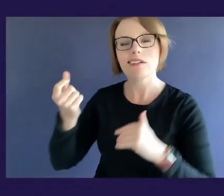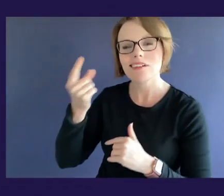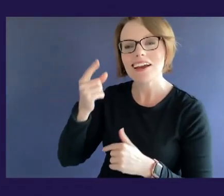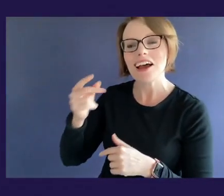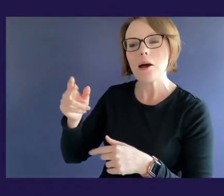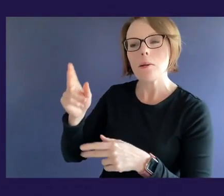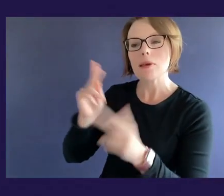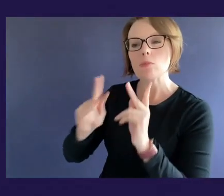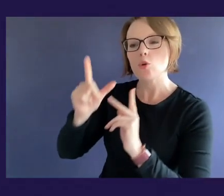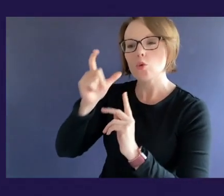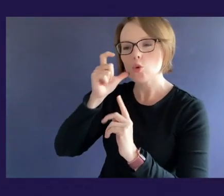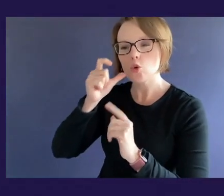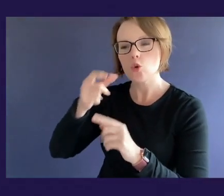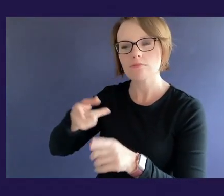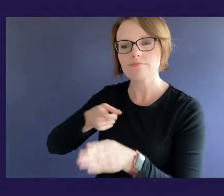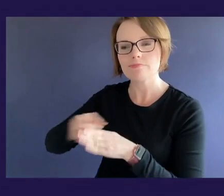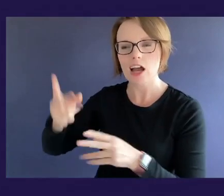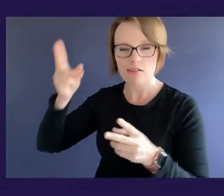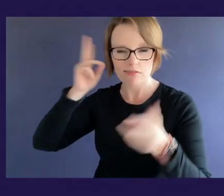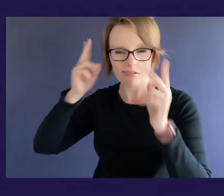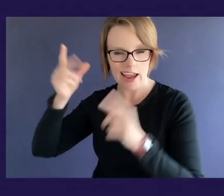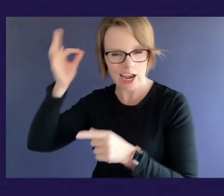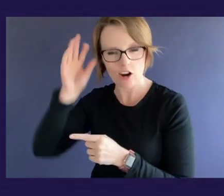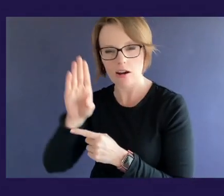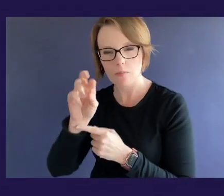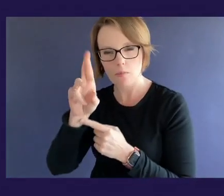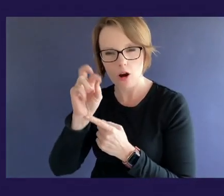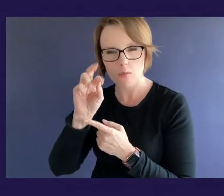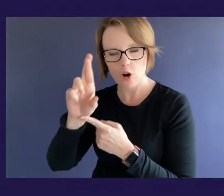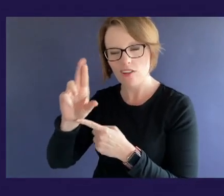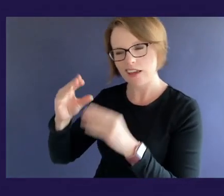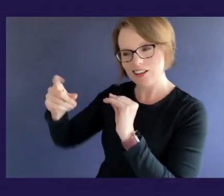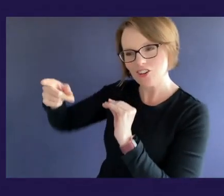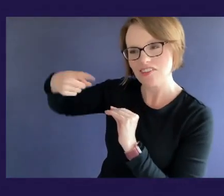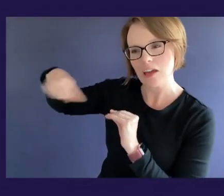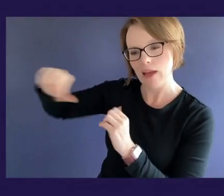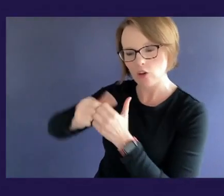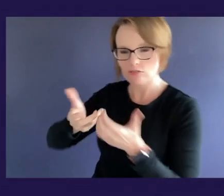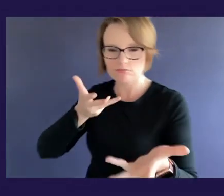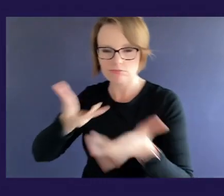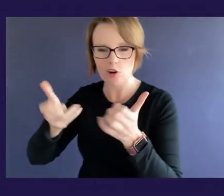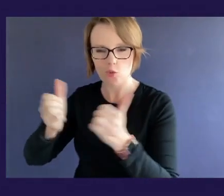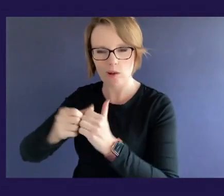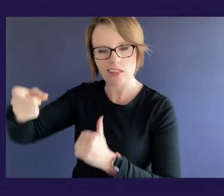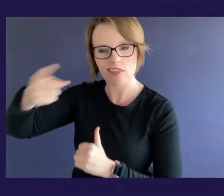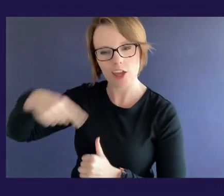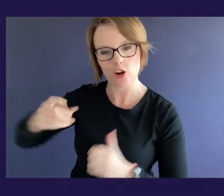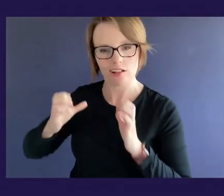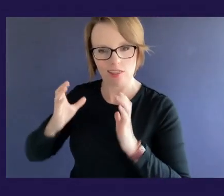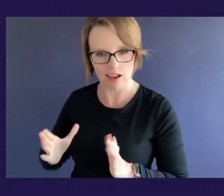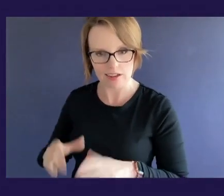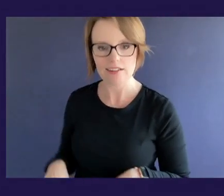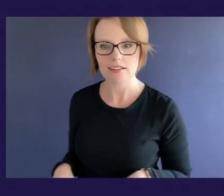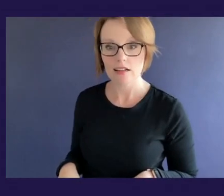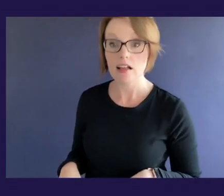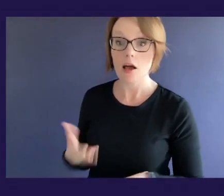about health. And in the COVID-19 pandemic, they kind of shifted to general health conversations towards conversations